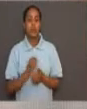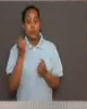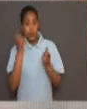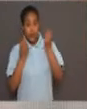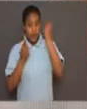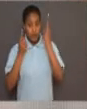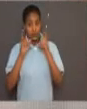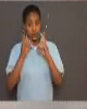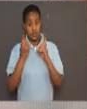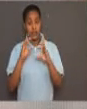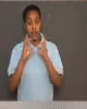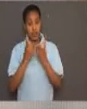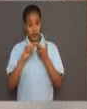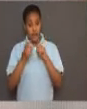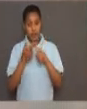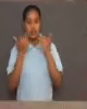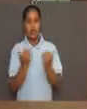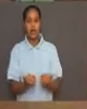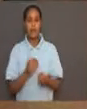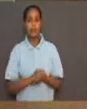Brainstorm with your classmates now.